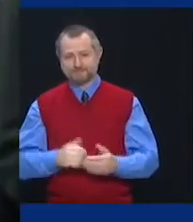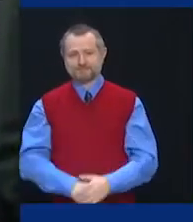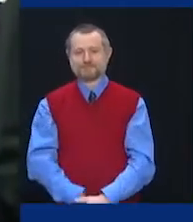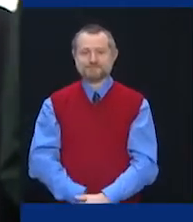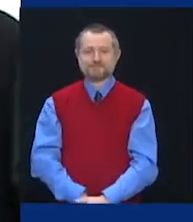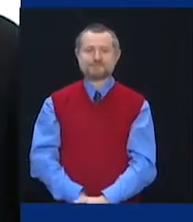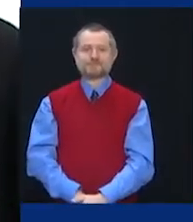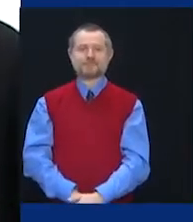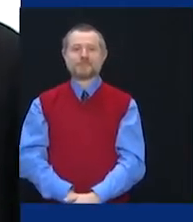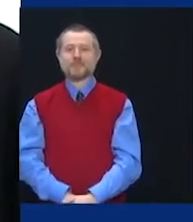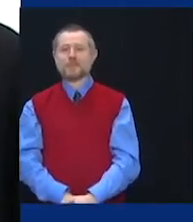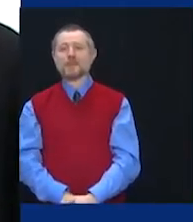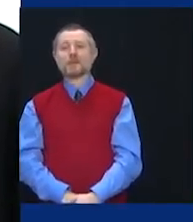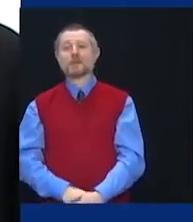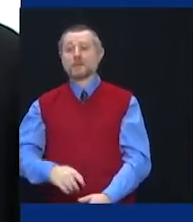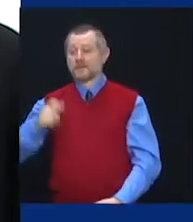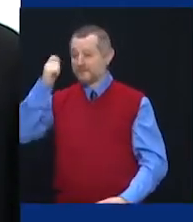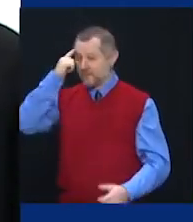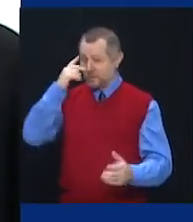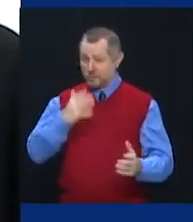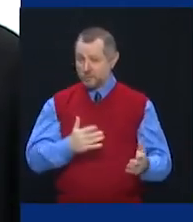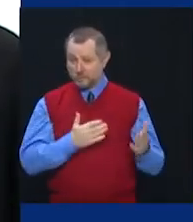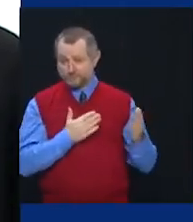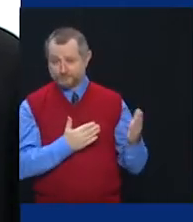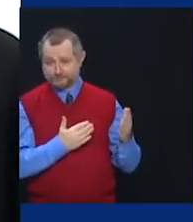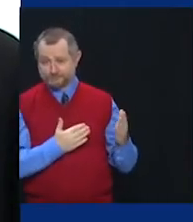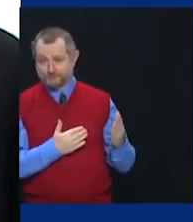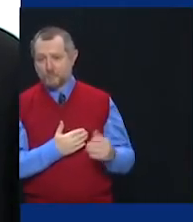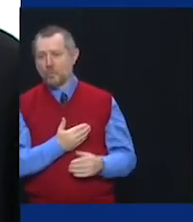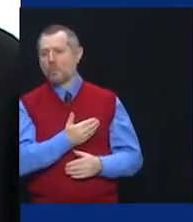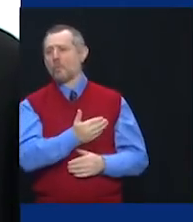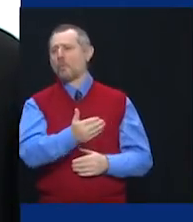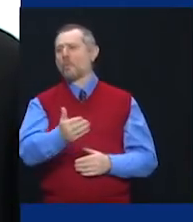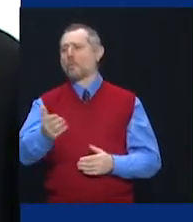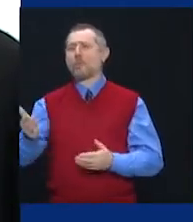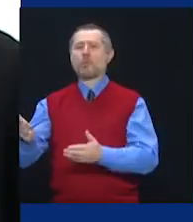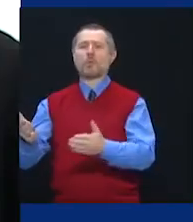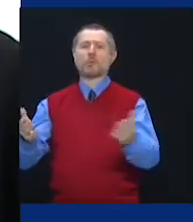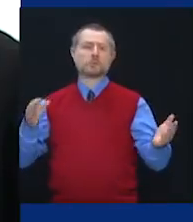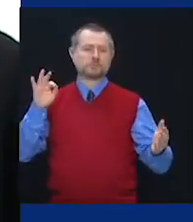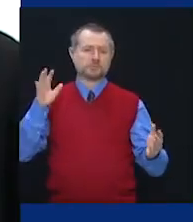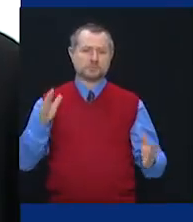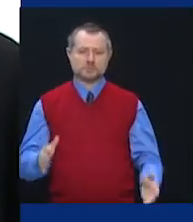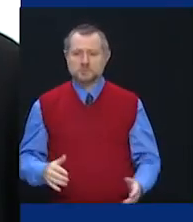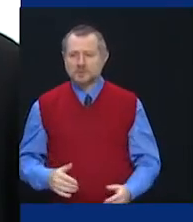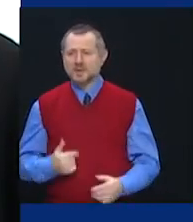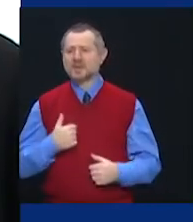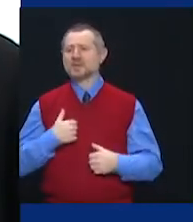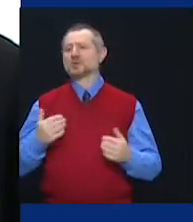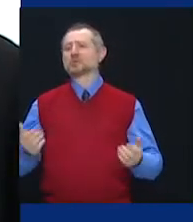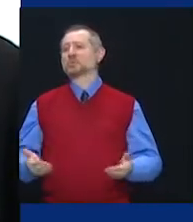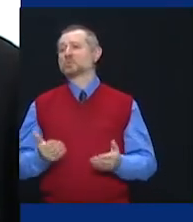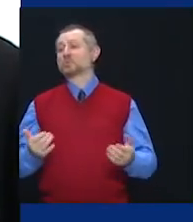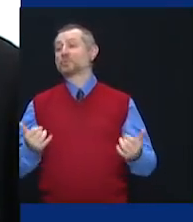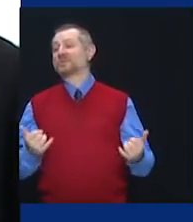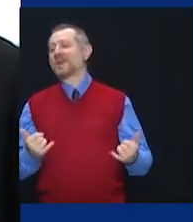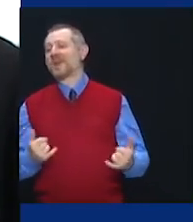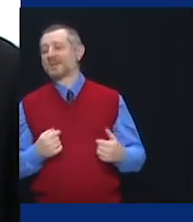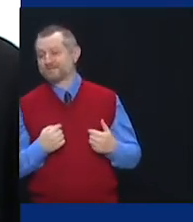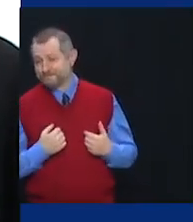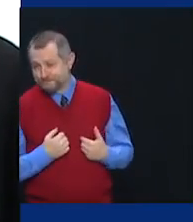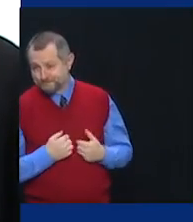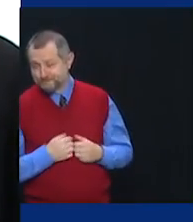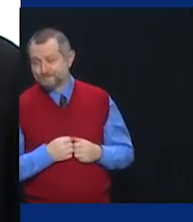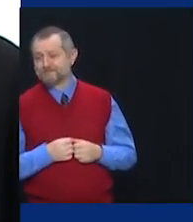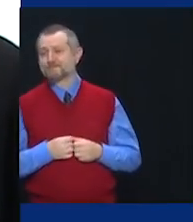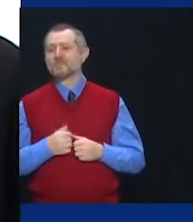To our governor and to all the clergy who are here on today, it is a pleasure to be